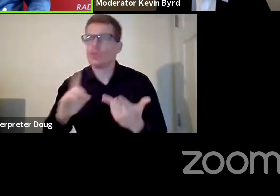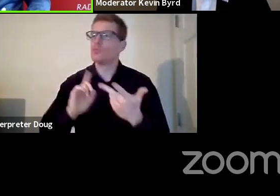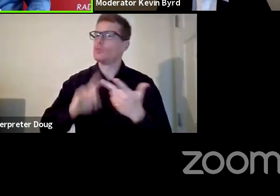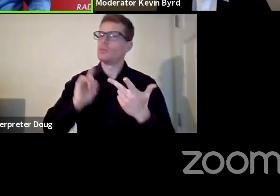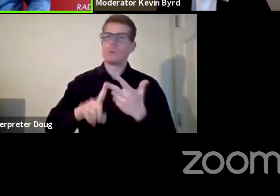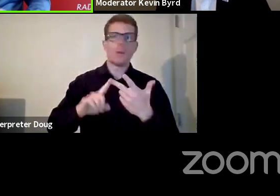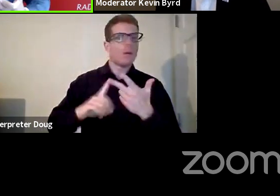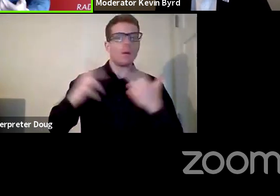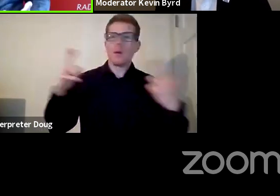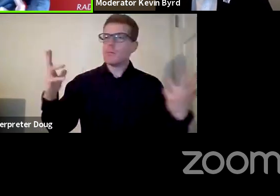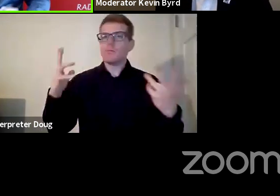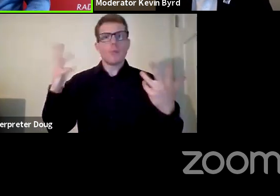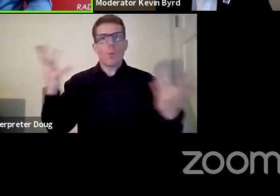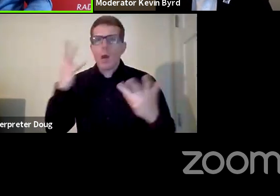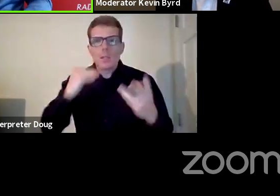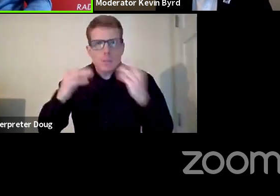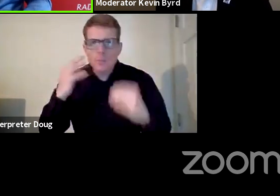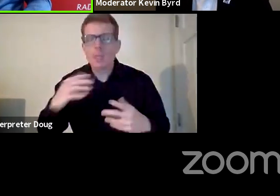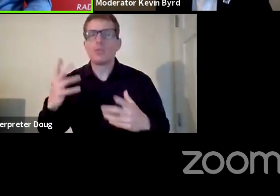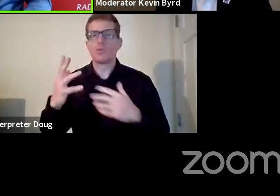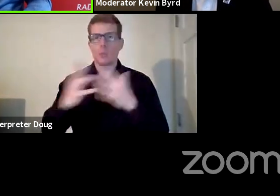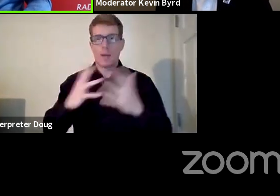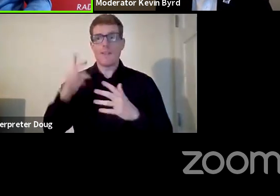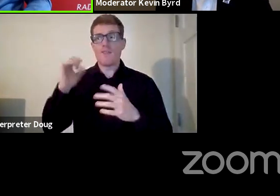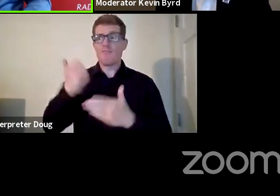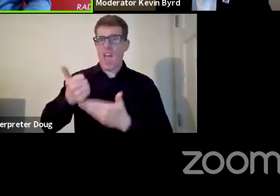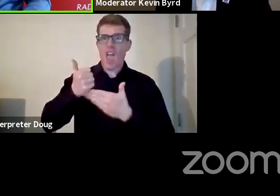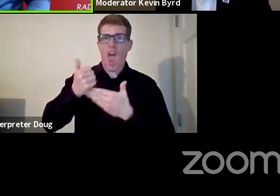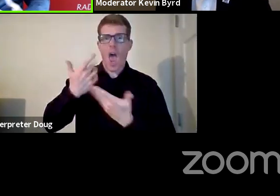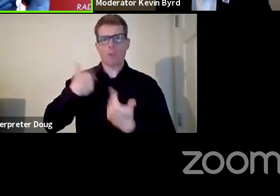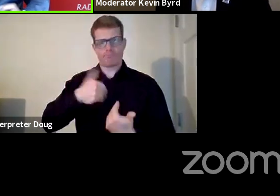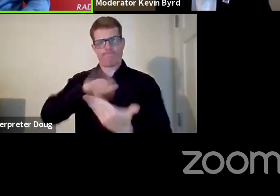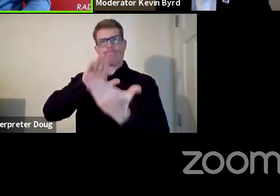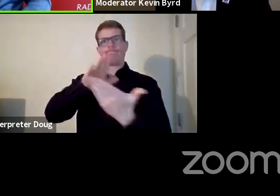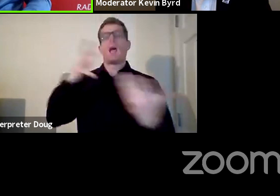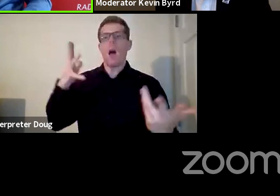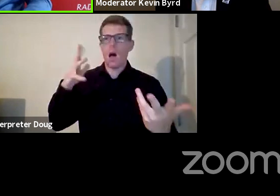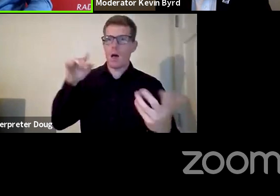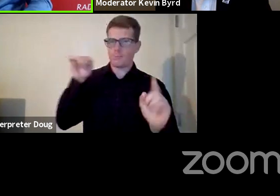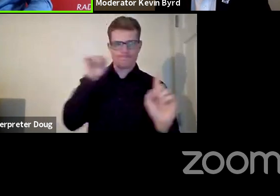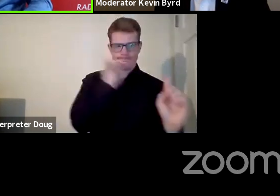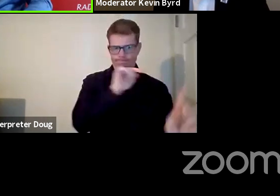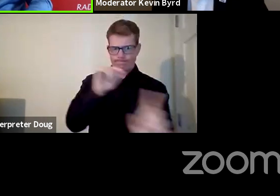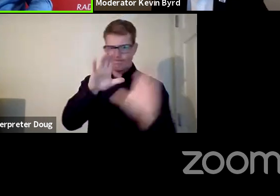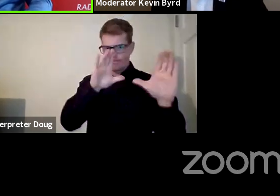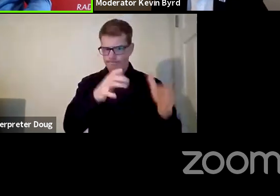will be responsible, but we're gonna have to make sure we're continuing to communicate.